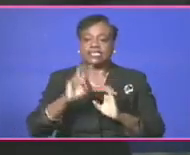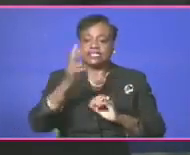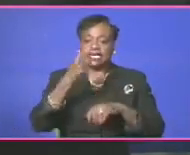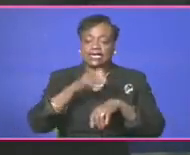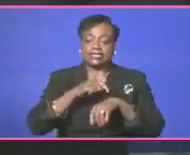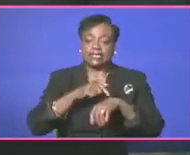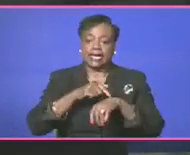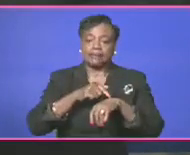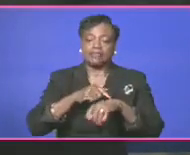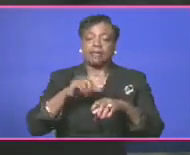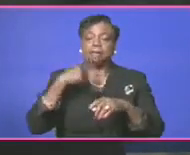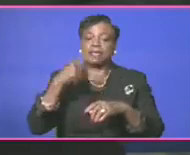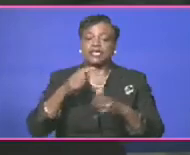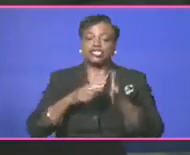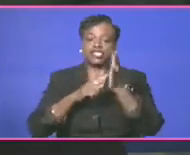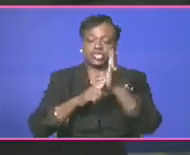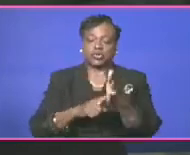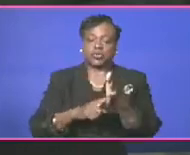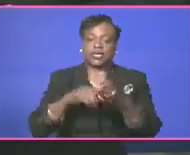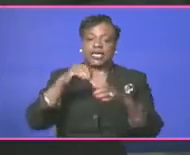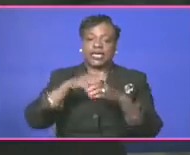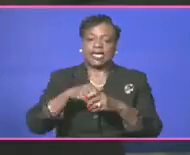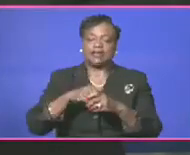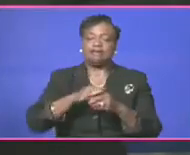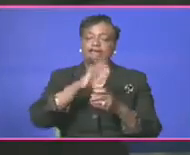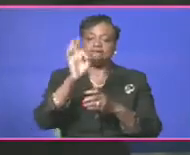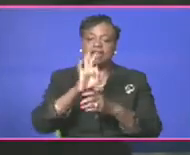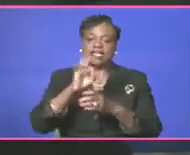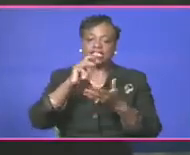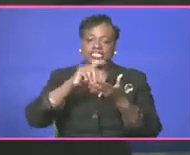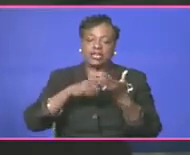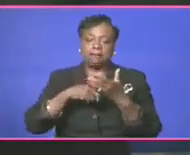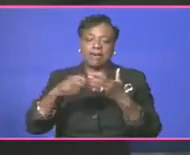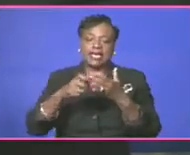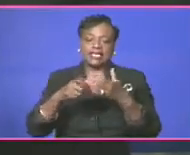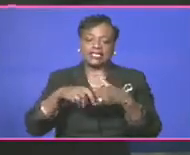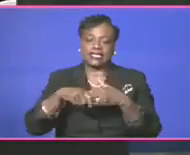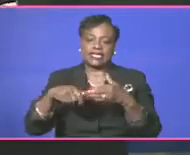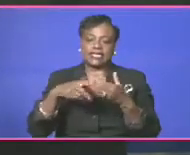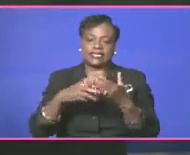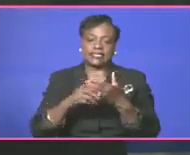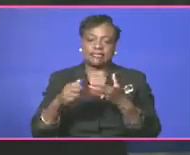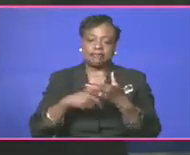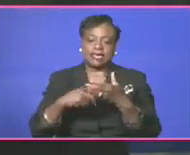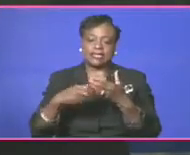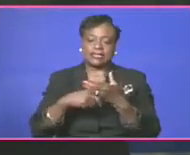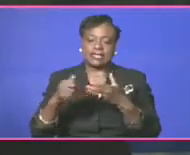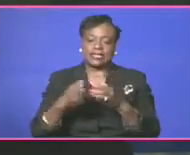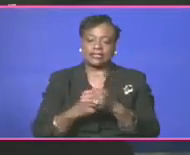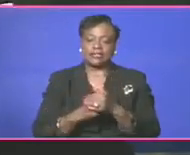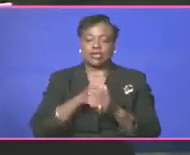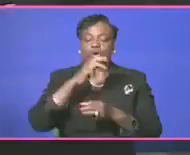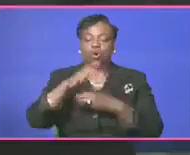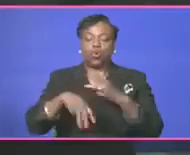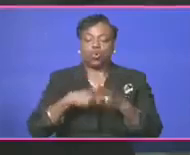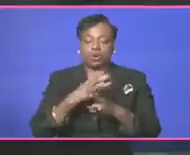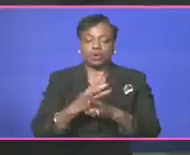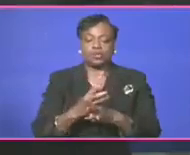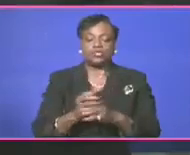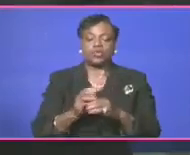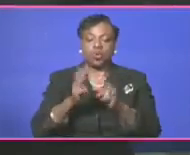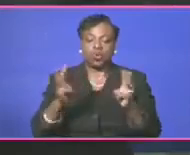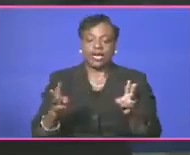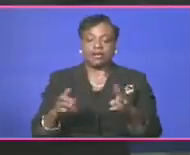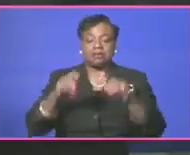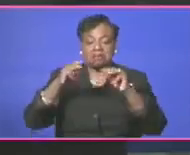European magazine, Sustainable Business, with widespread circulation worldwide. But this time, it appears the honor may translate